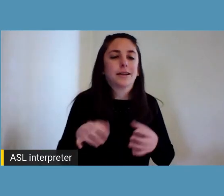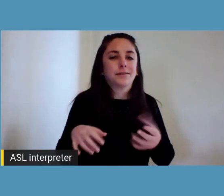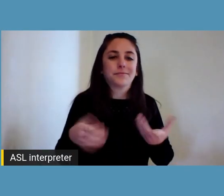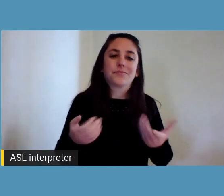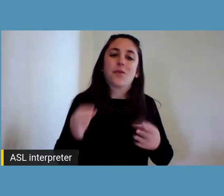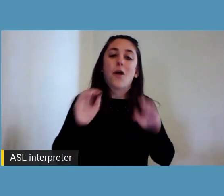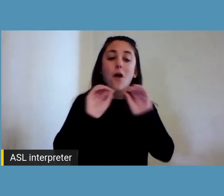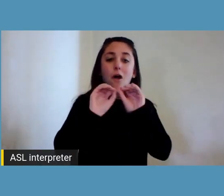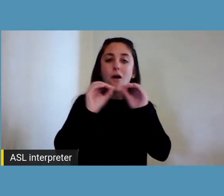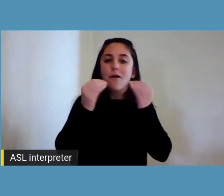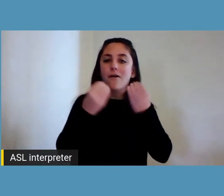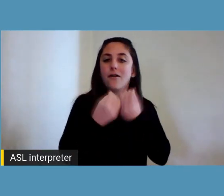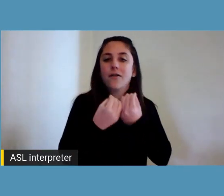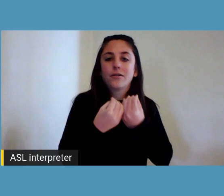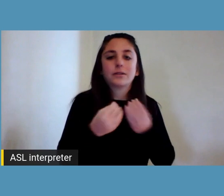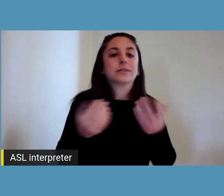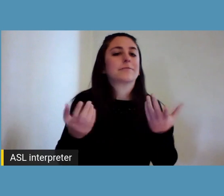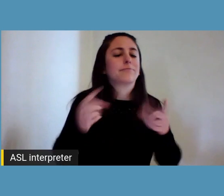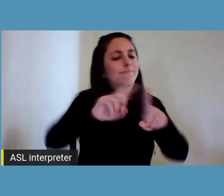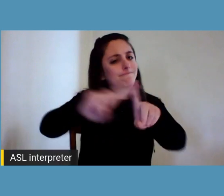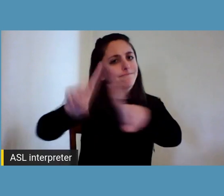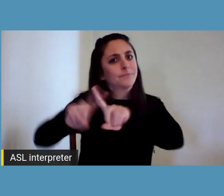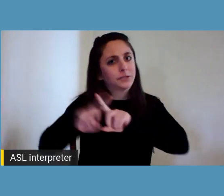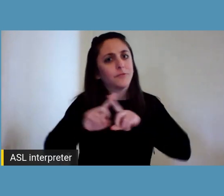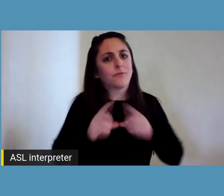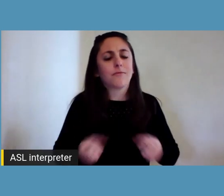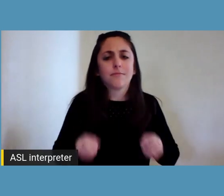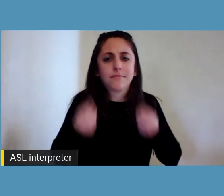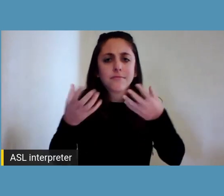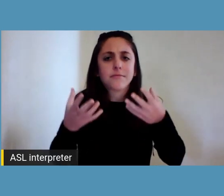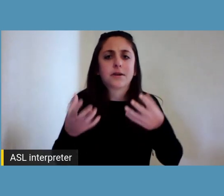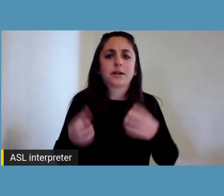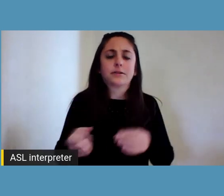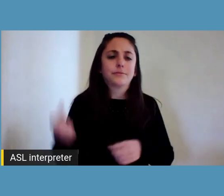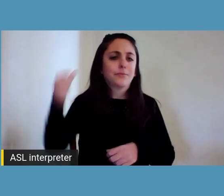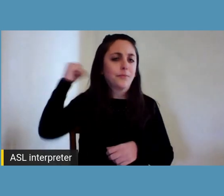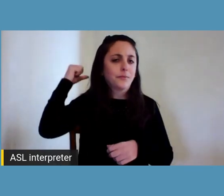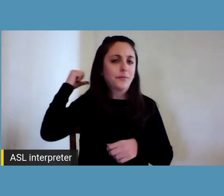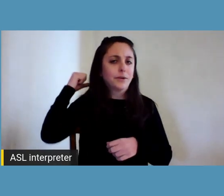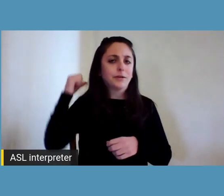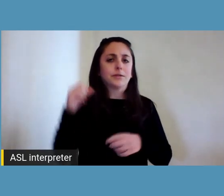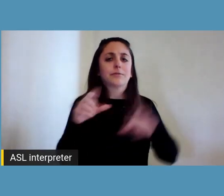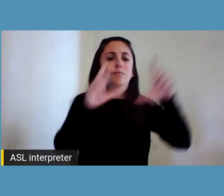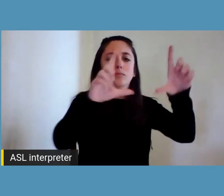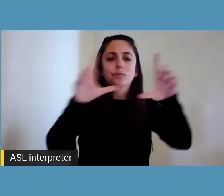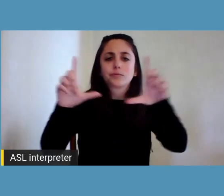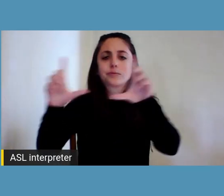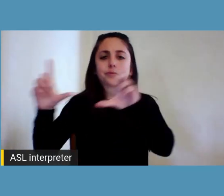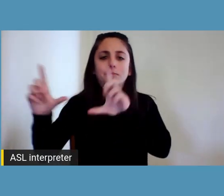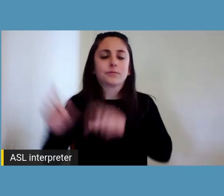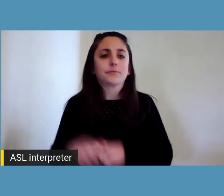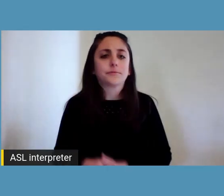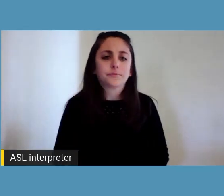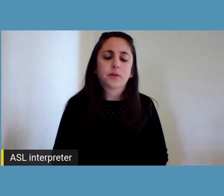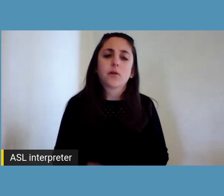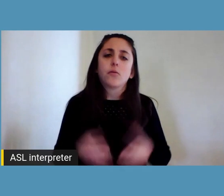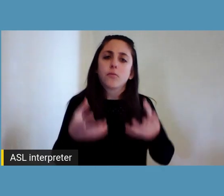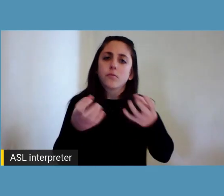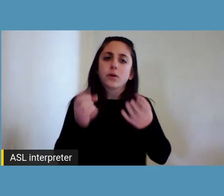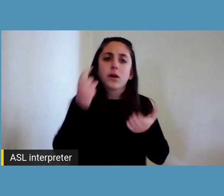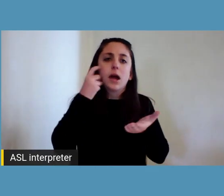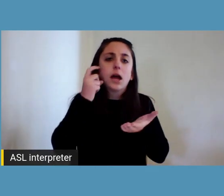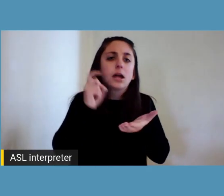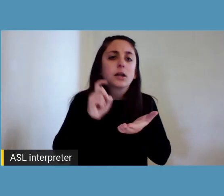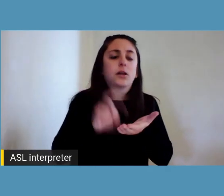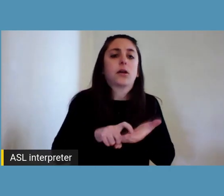of ravens, foxes, birds, and kids on bulletin boards behind me. I would like to acknowledge that the Cable Natural